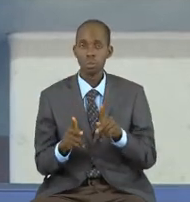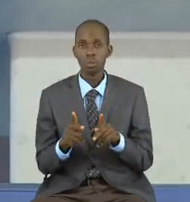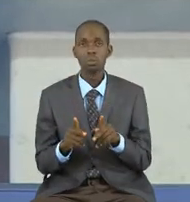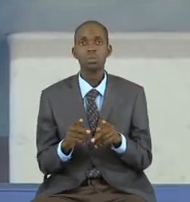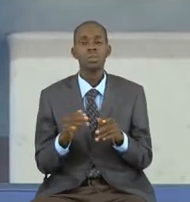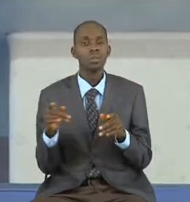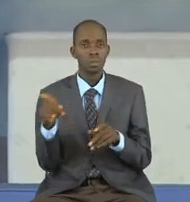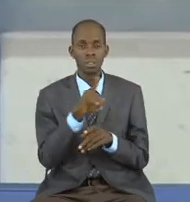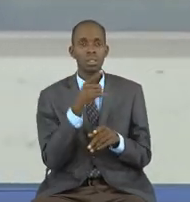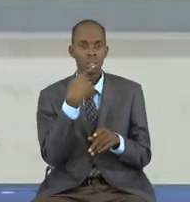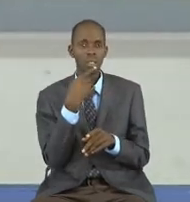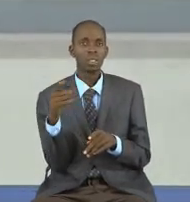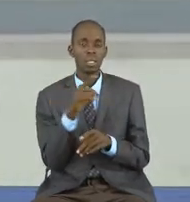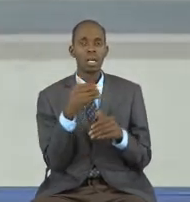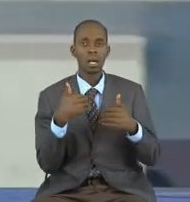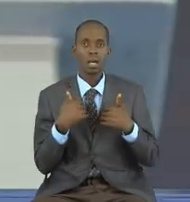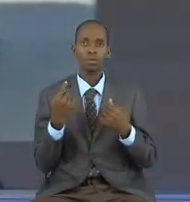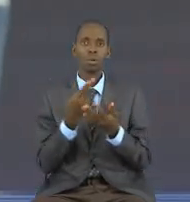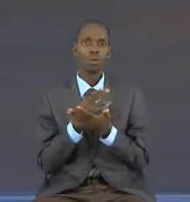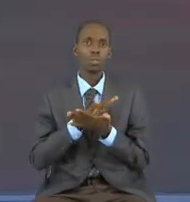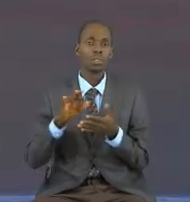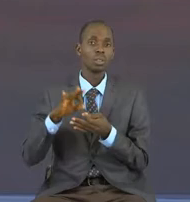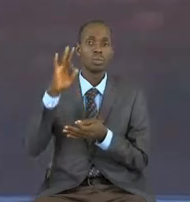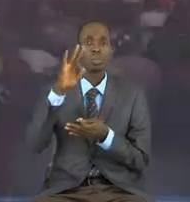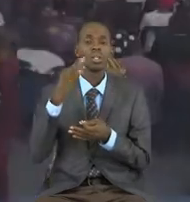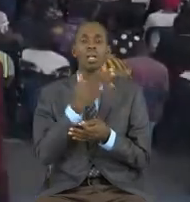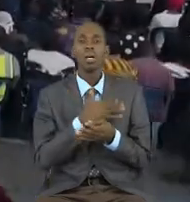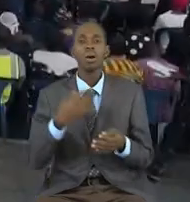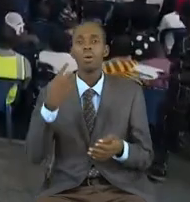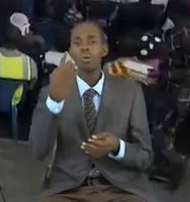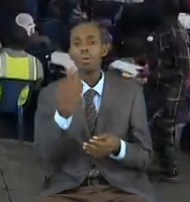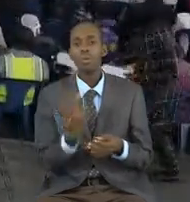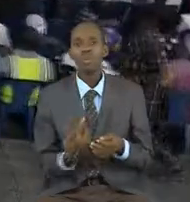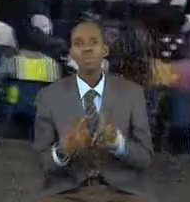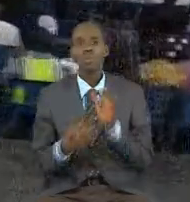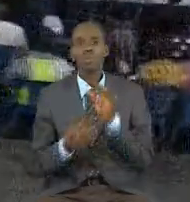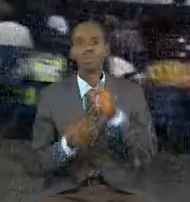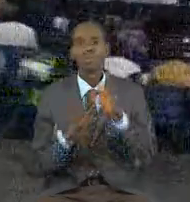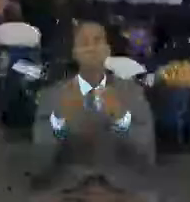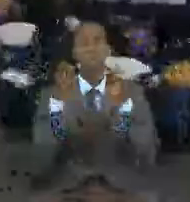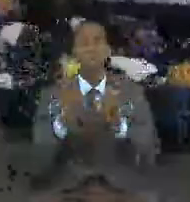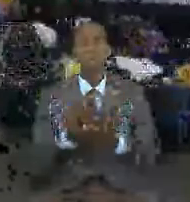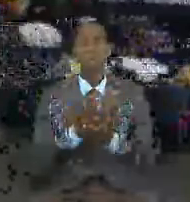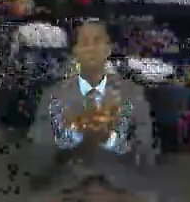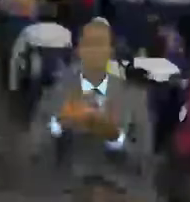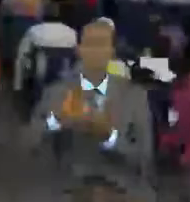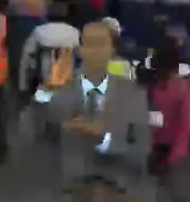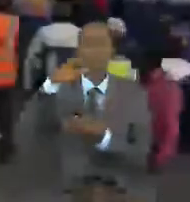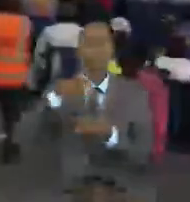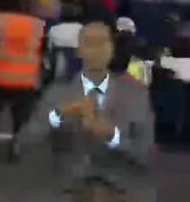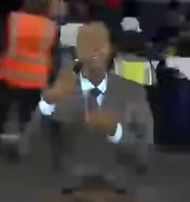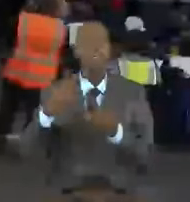Ghost, and they only manifest in the assembly. The only manifest in